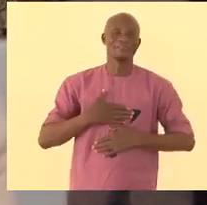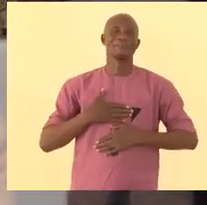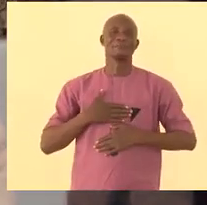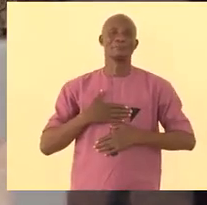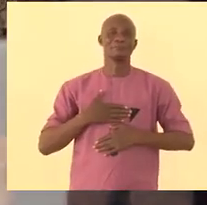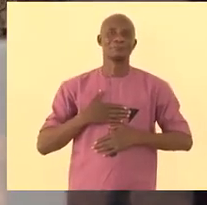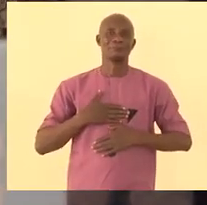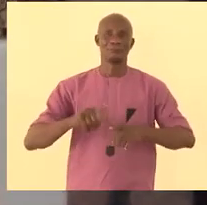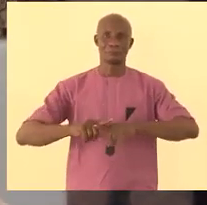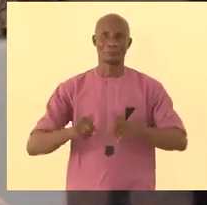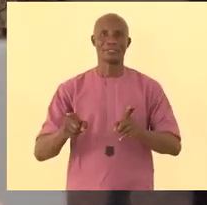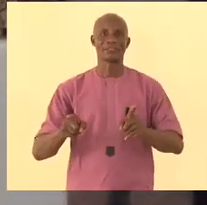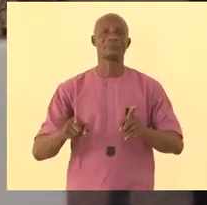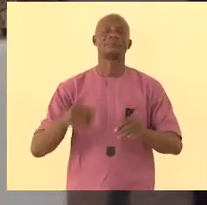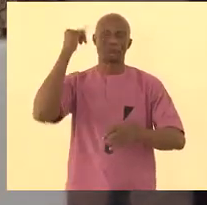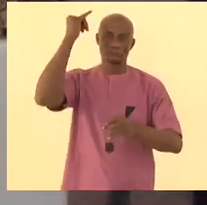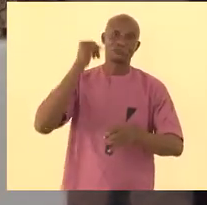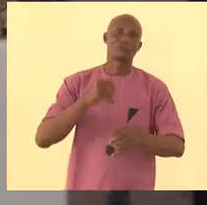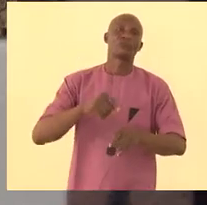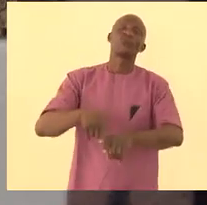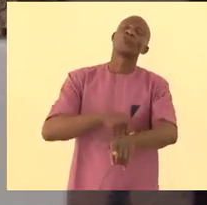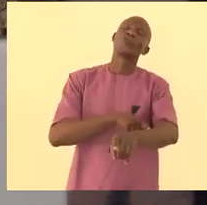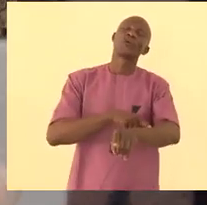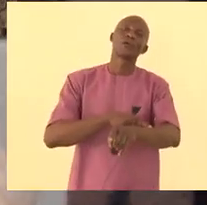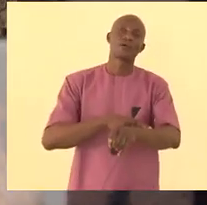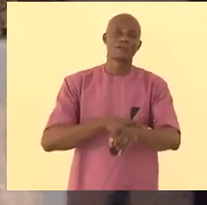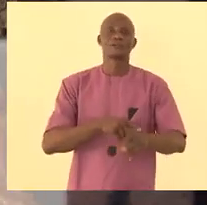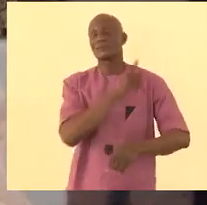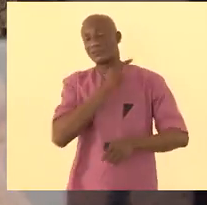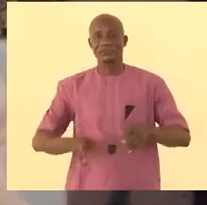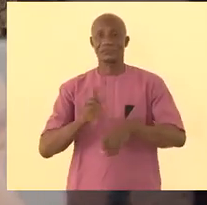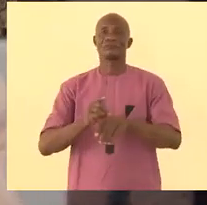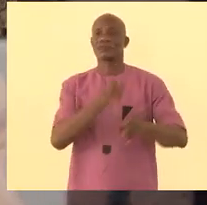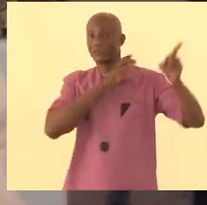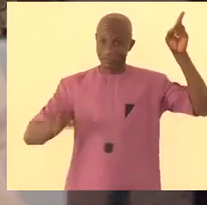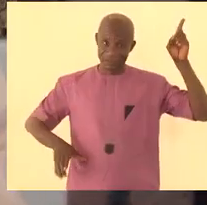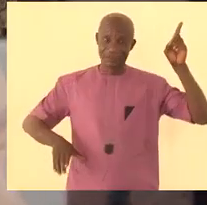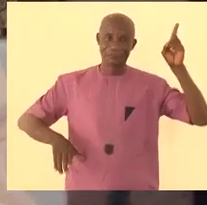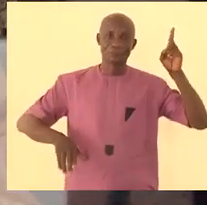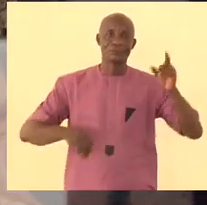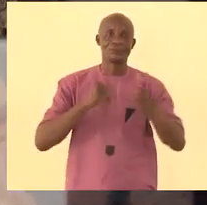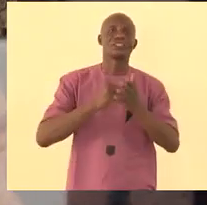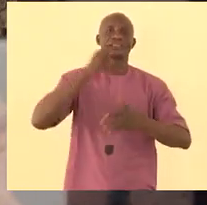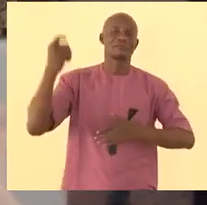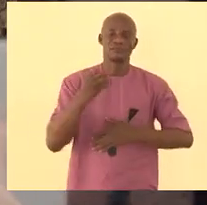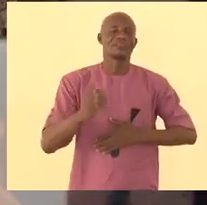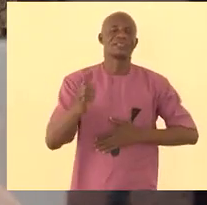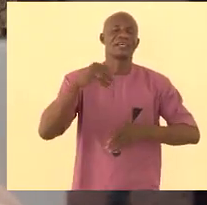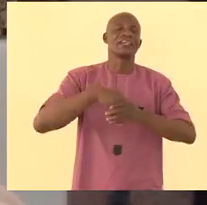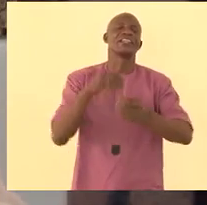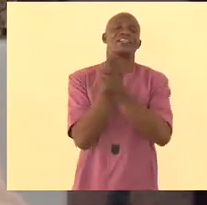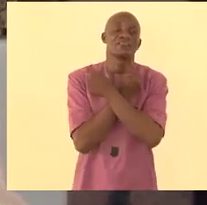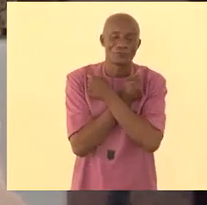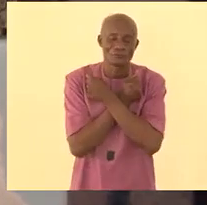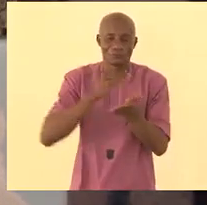pleasure. But the everlasting kingdom of Christ thrives on the transcendental principles of